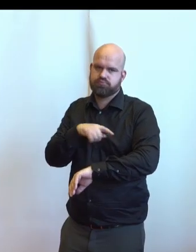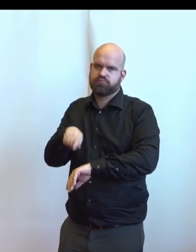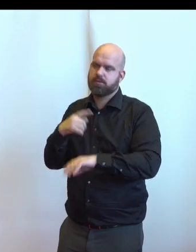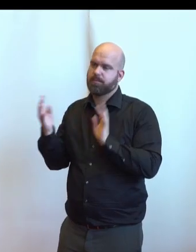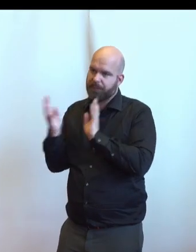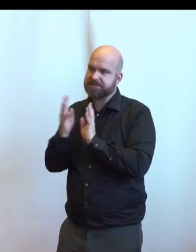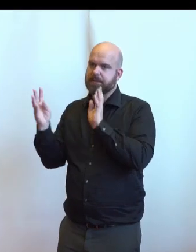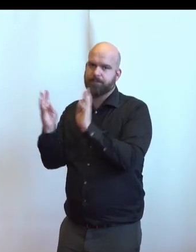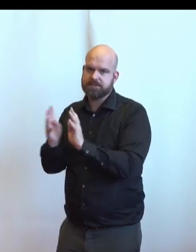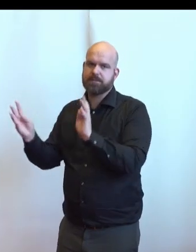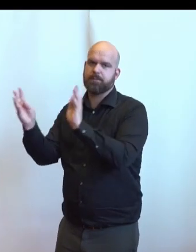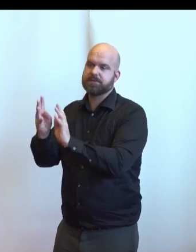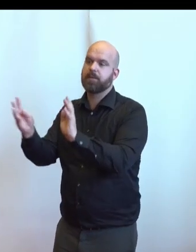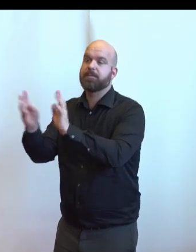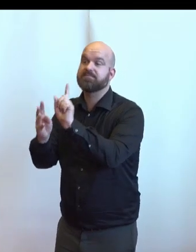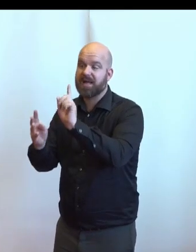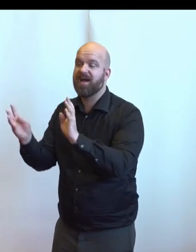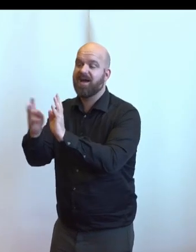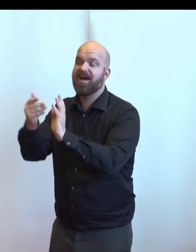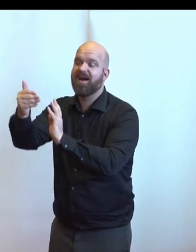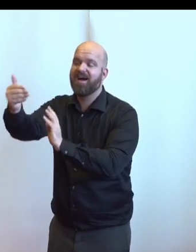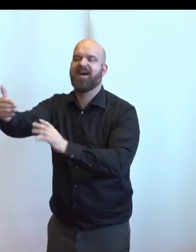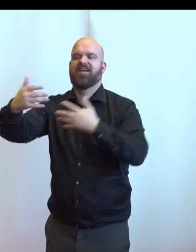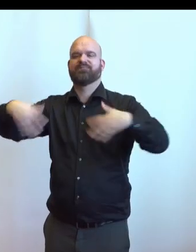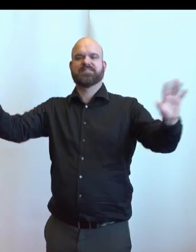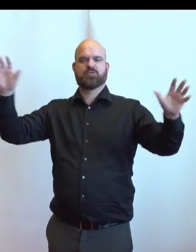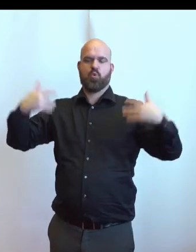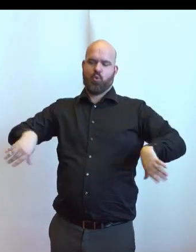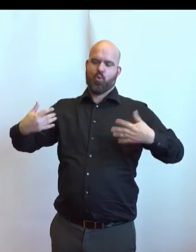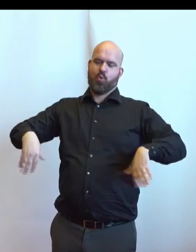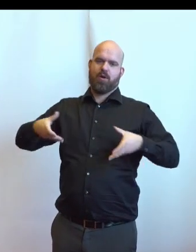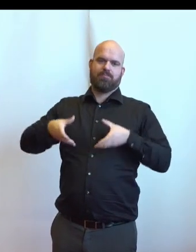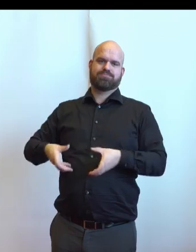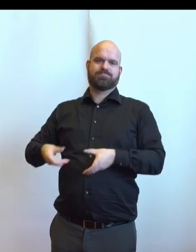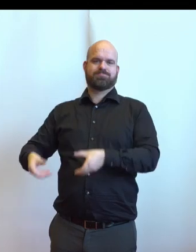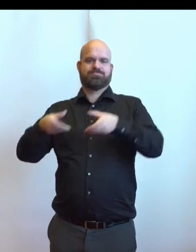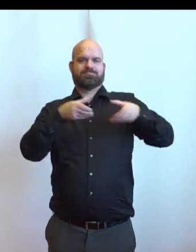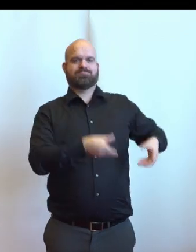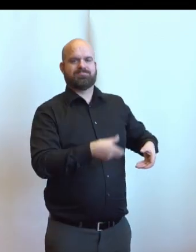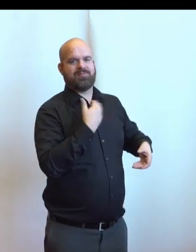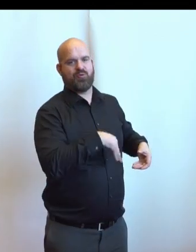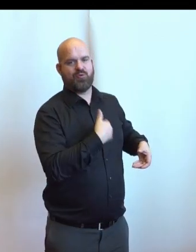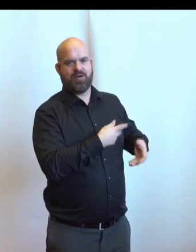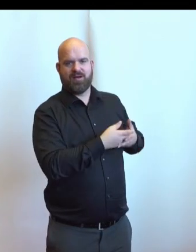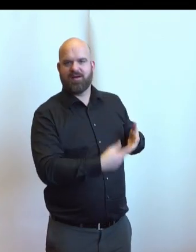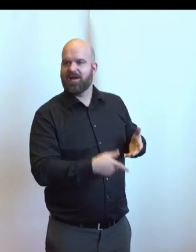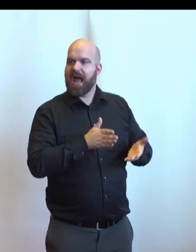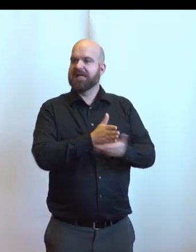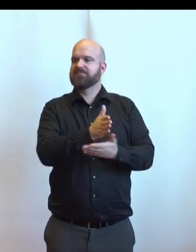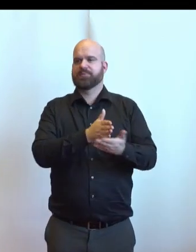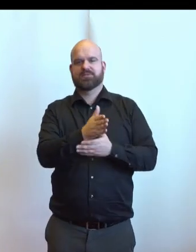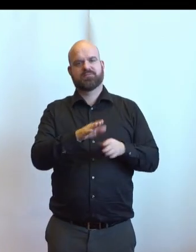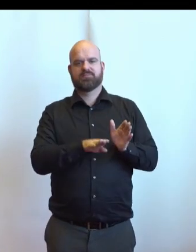off because then you're not having the unpleasant meeting at the end of the process where you're telling someone that their product doesn't work or can't go